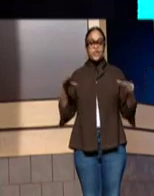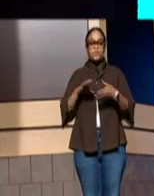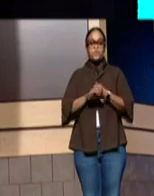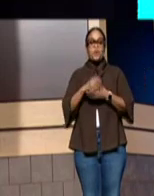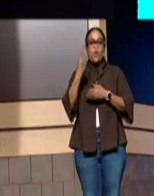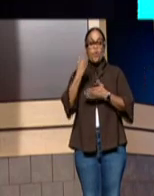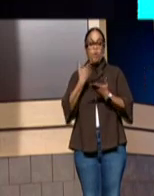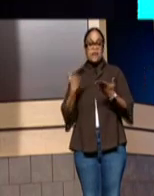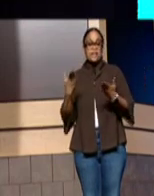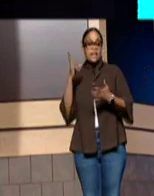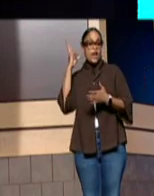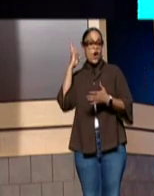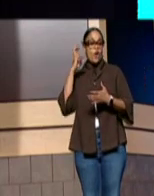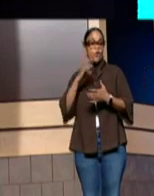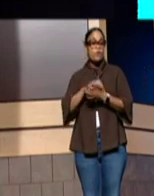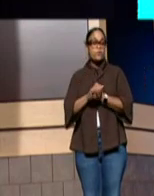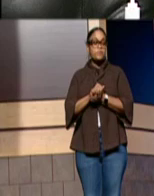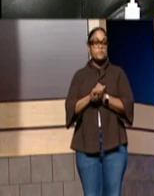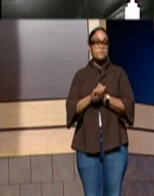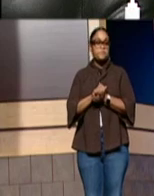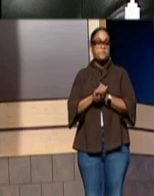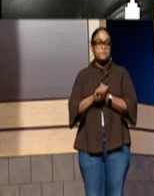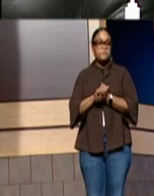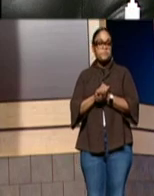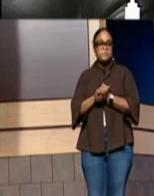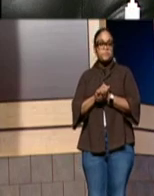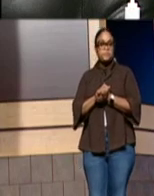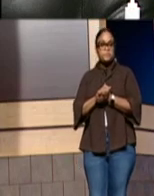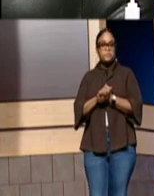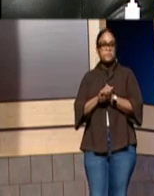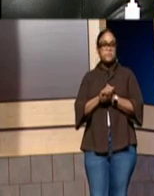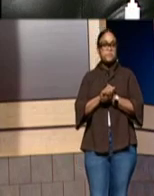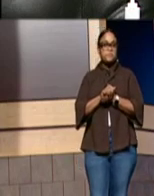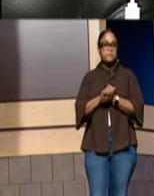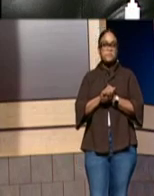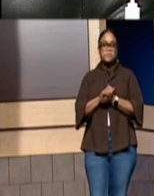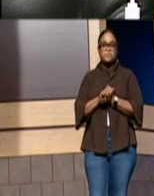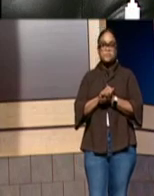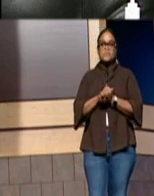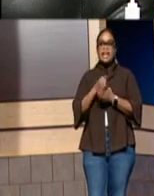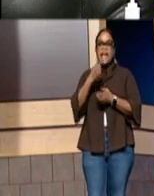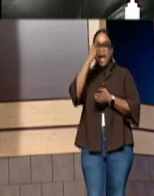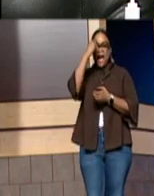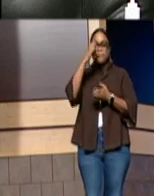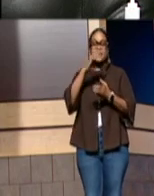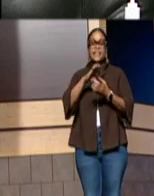Meeks, Dr. Meeks, thank you for this time. I'll do this short.